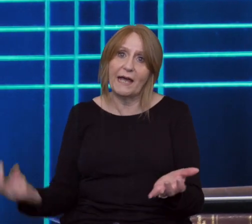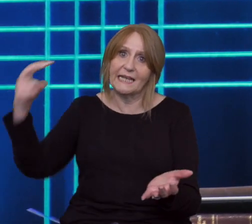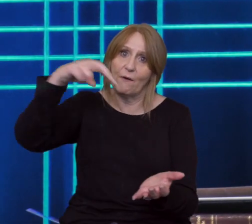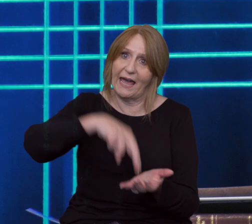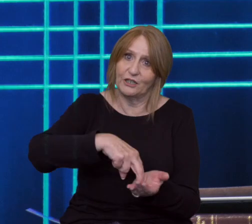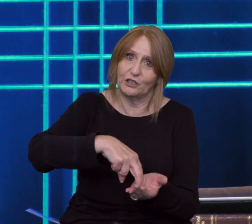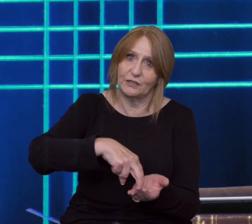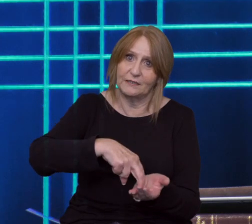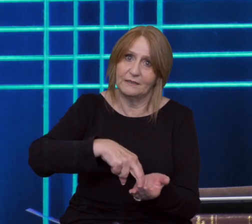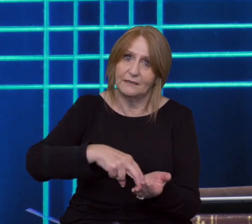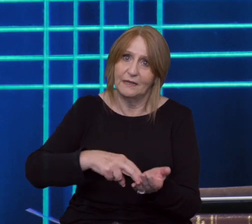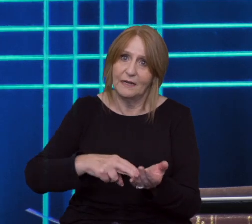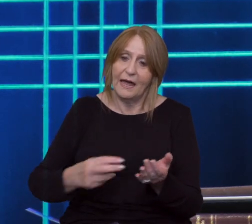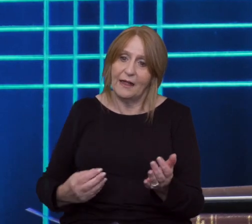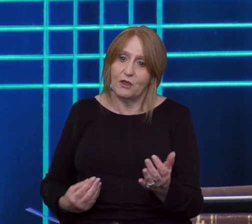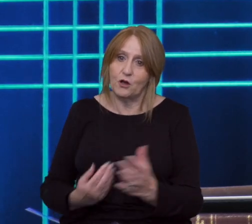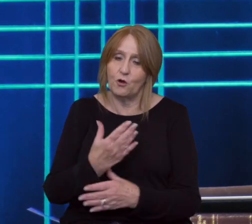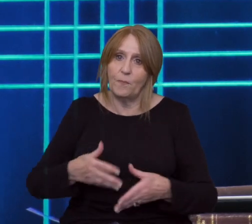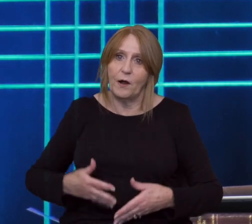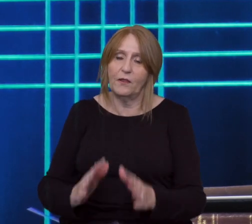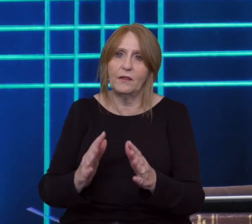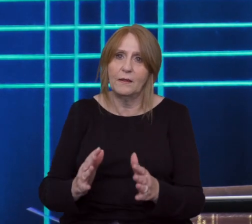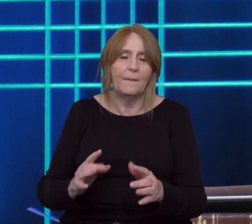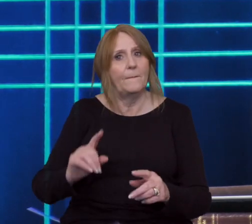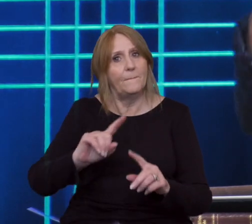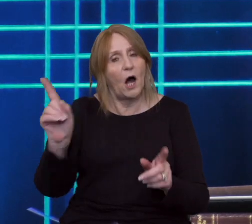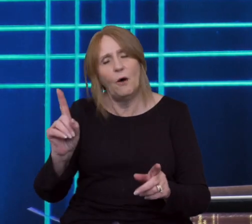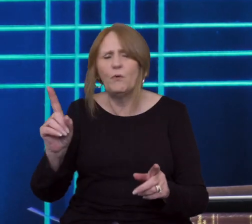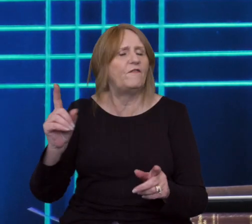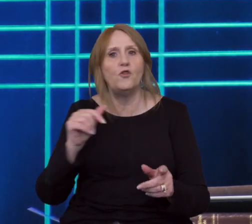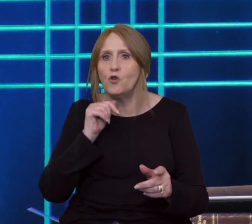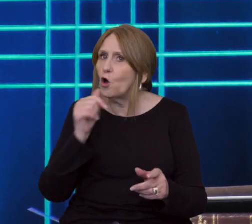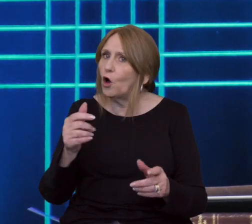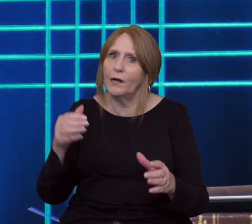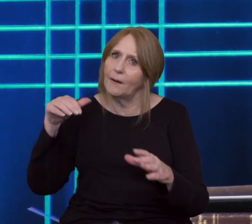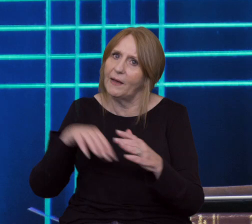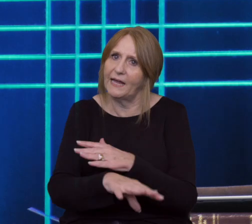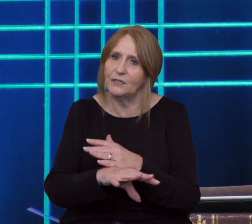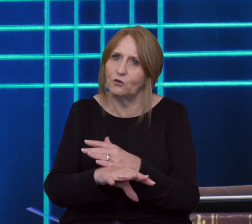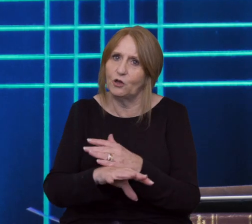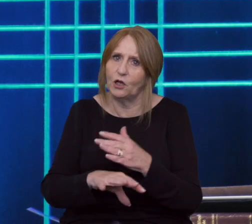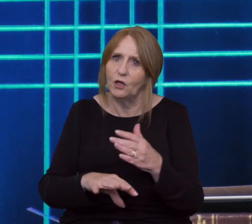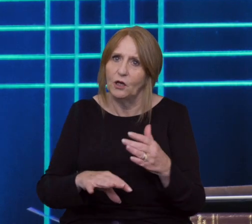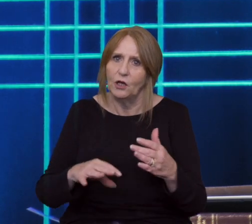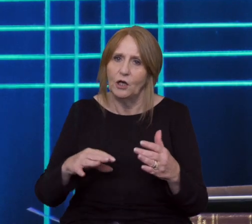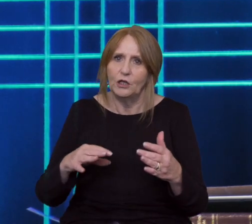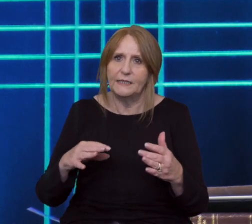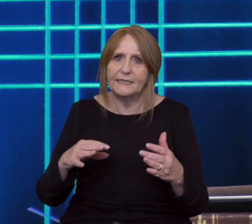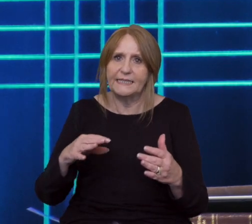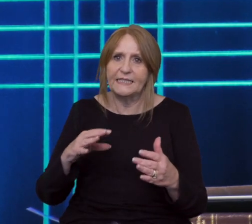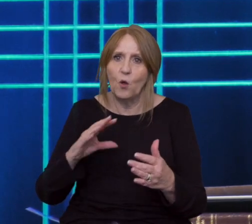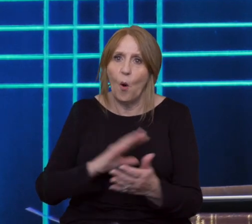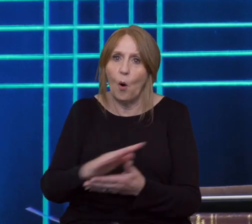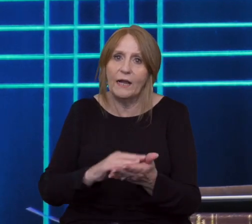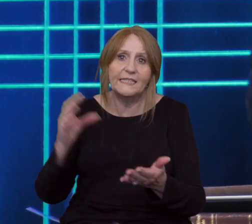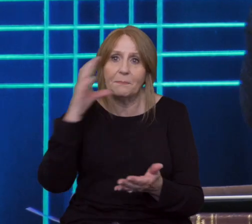the wrong side of Pentecost, we haven't come into the dynamic and the dimension of the Holy Spirit yet. But you know what?